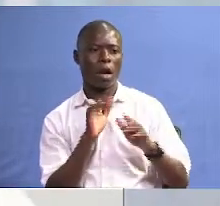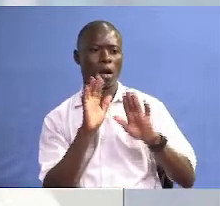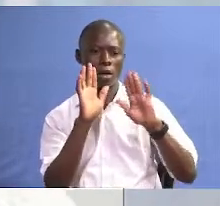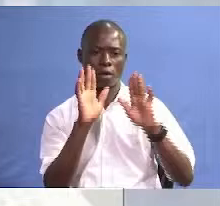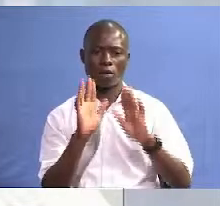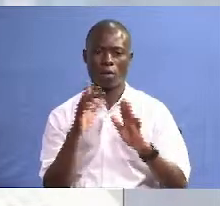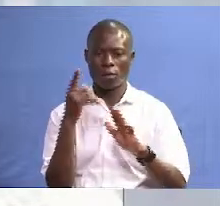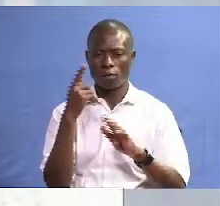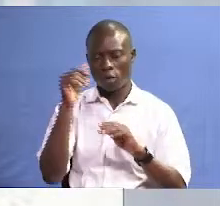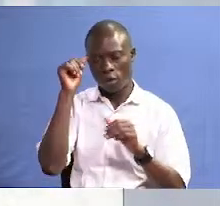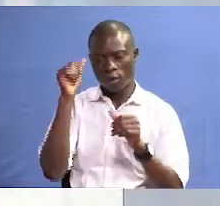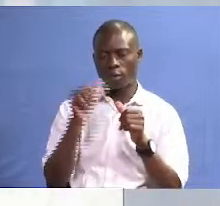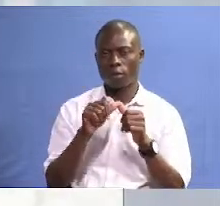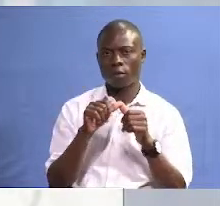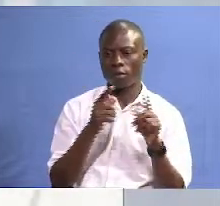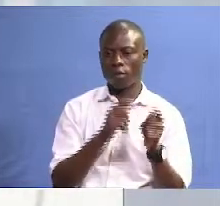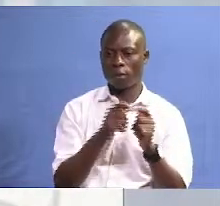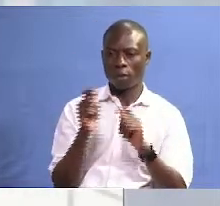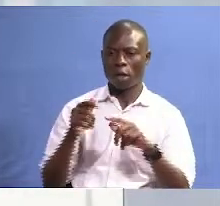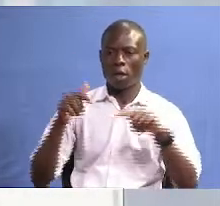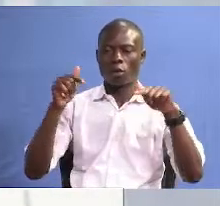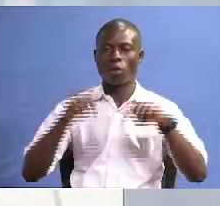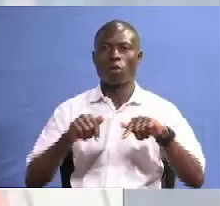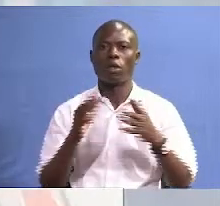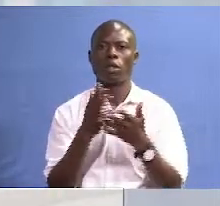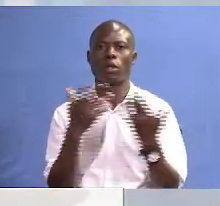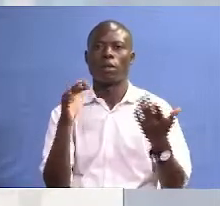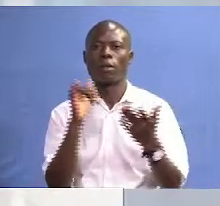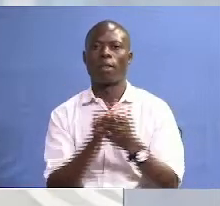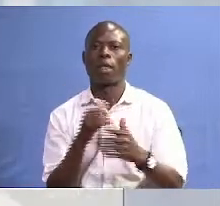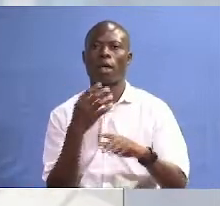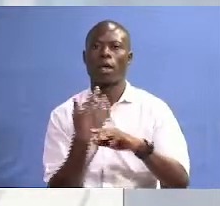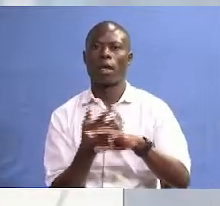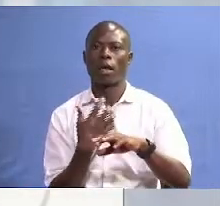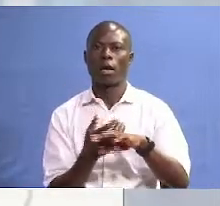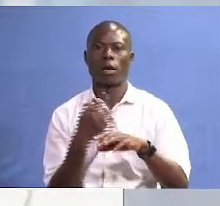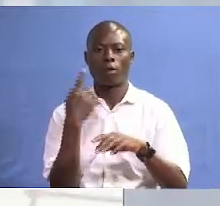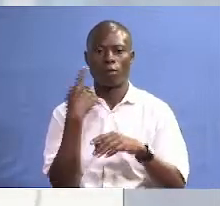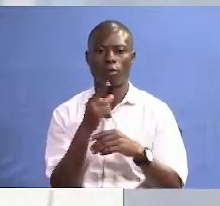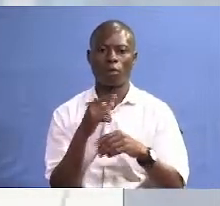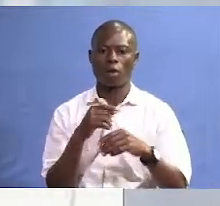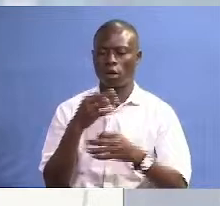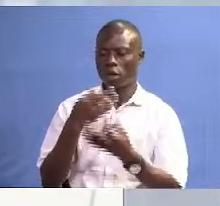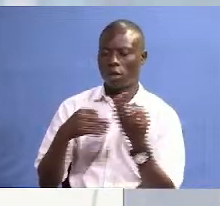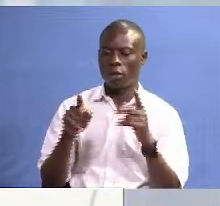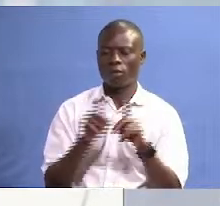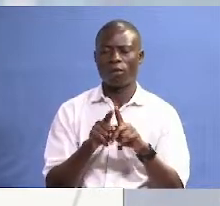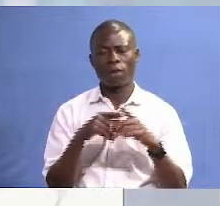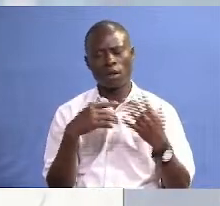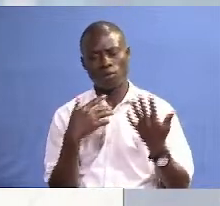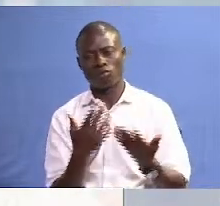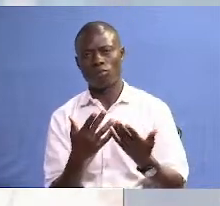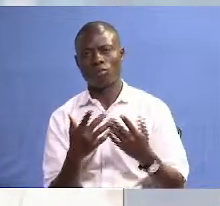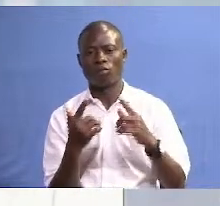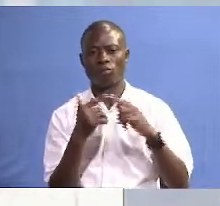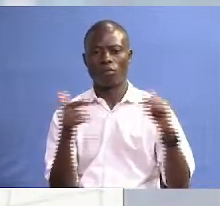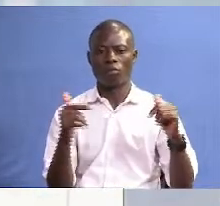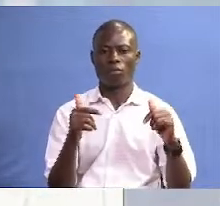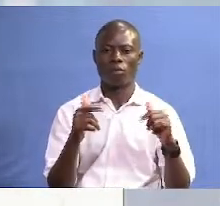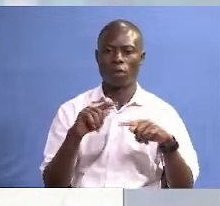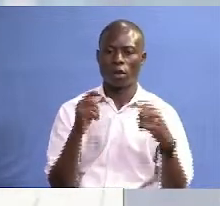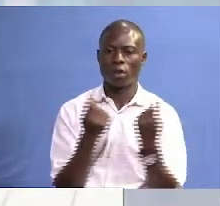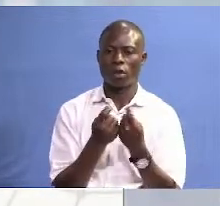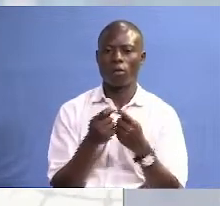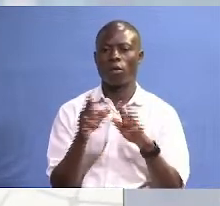Remember, what transpired today is something that if we can interpret in a very legal term, as far as